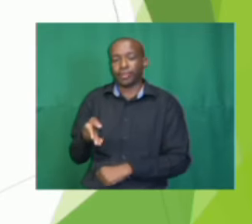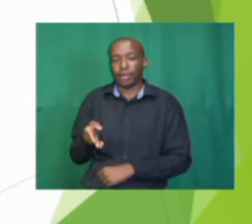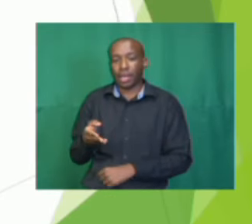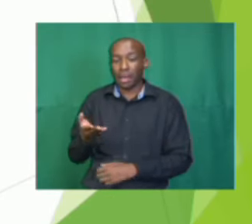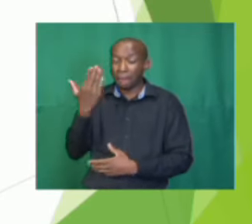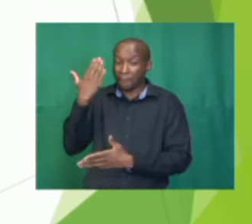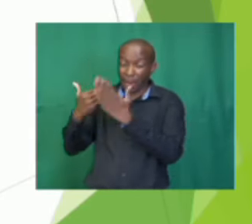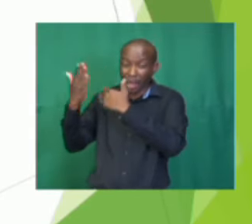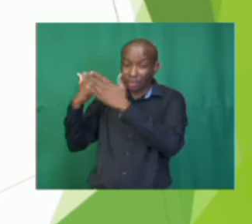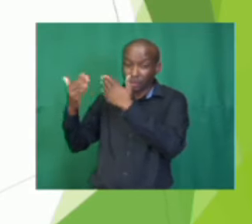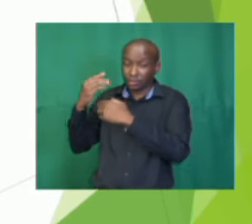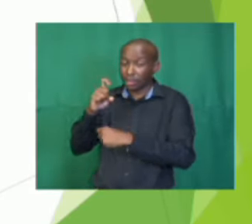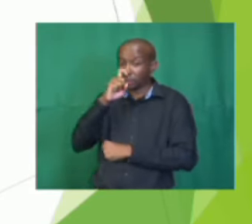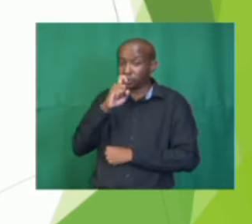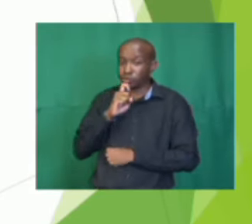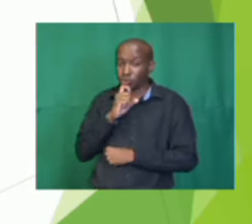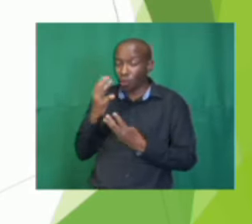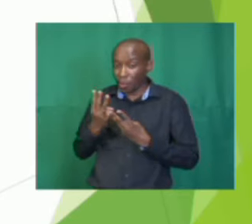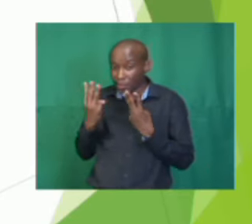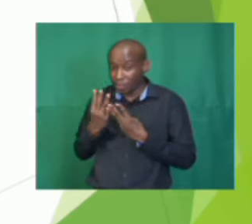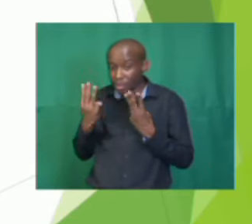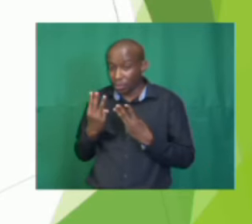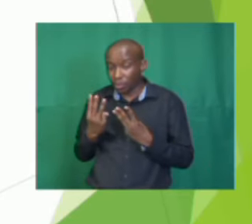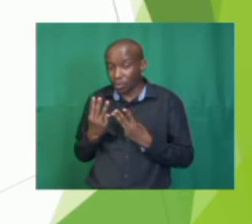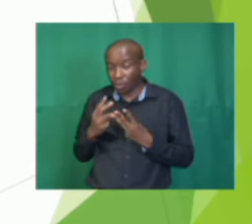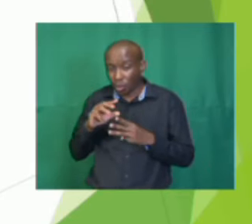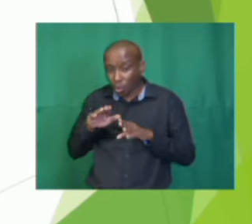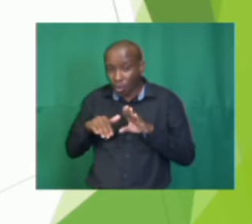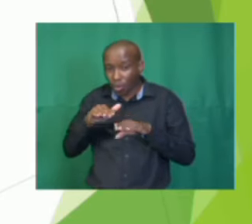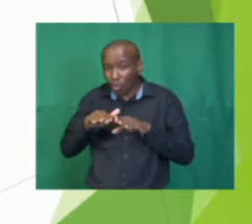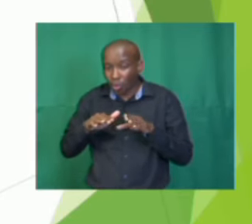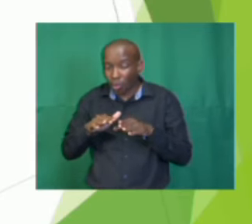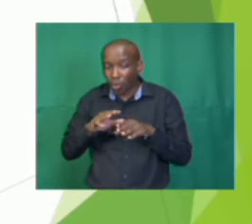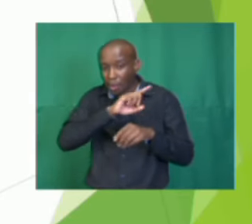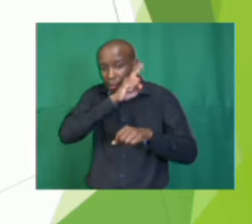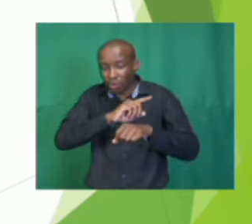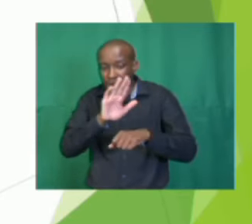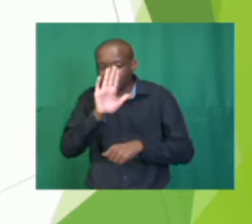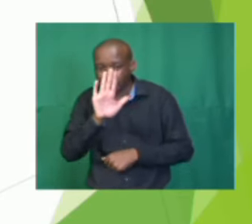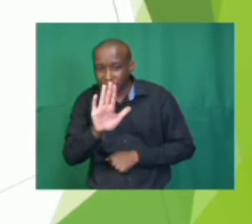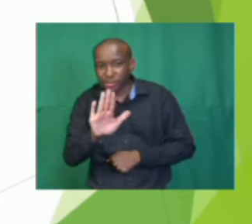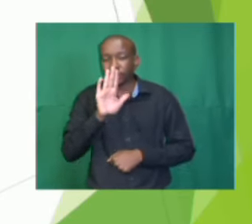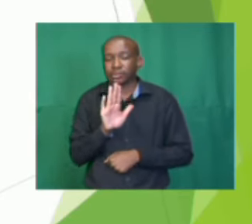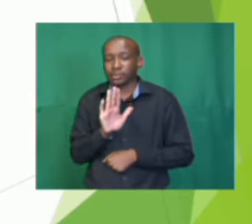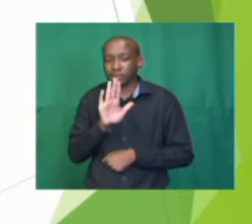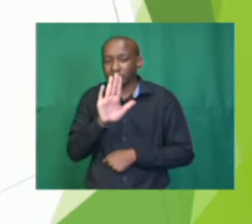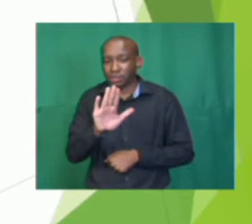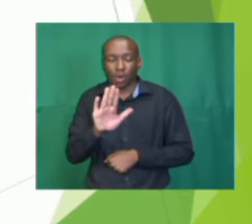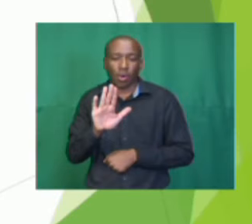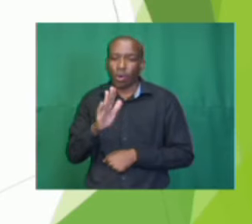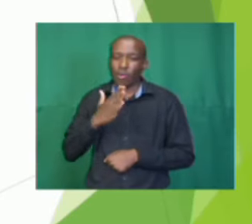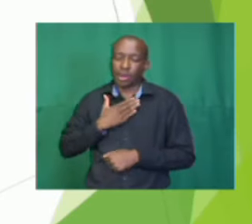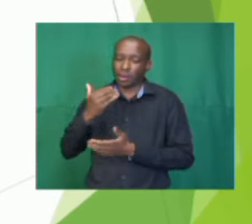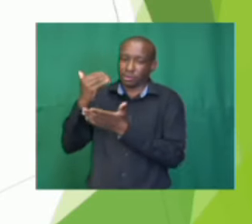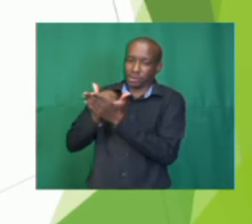to the Mount Olivet to just touch it with their hands, and they believe that salvation will